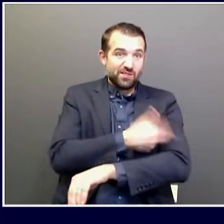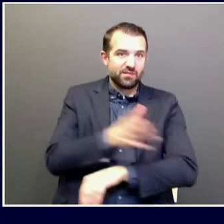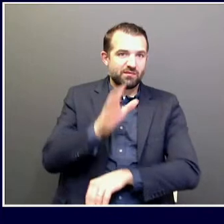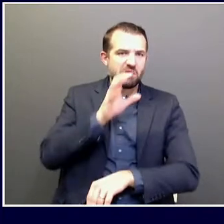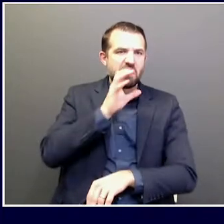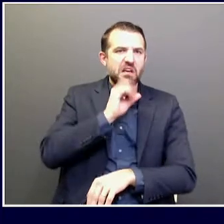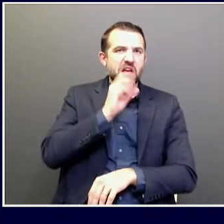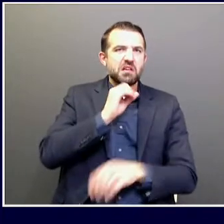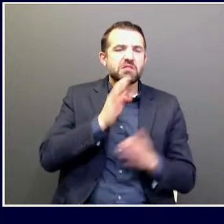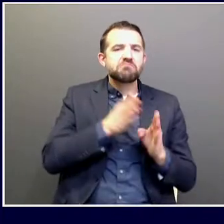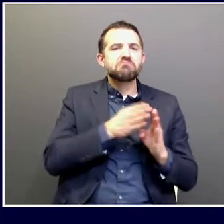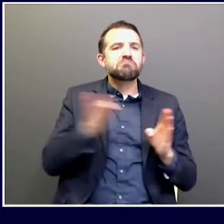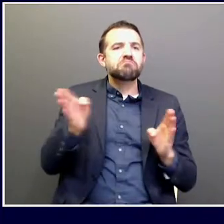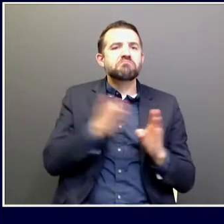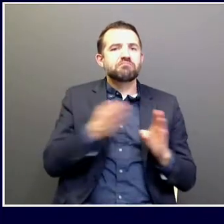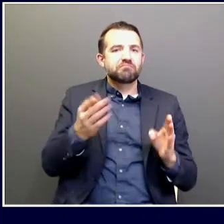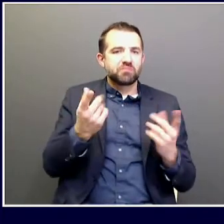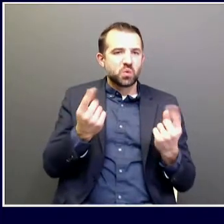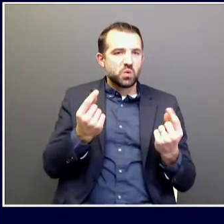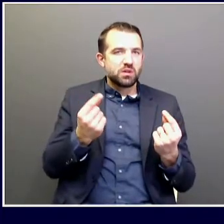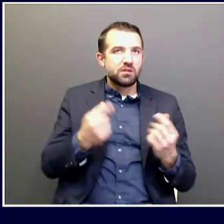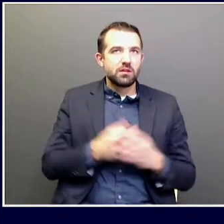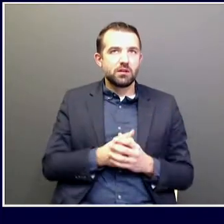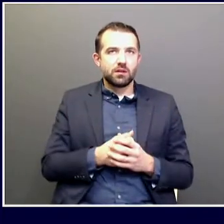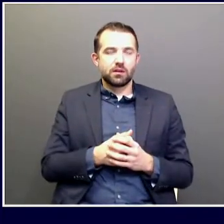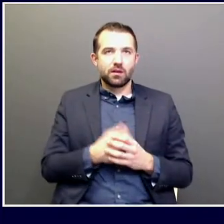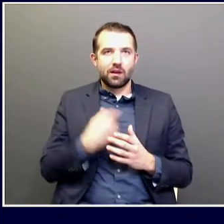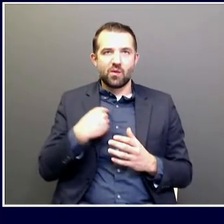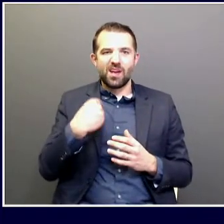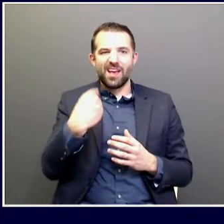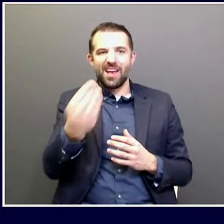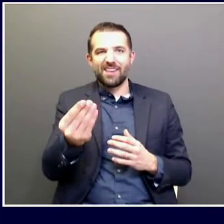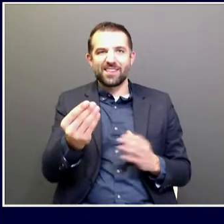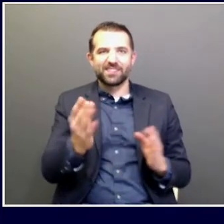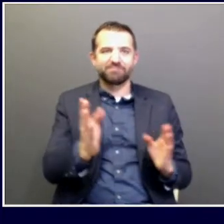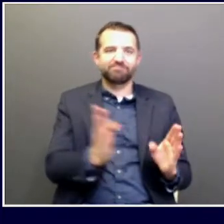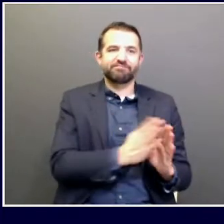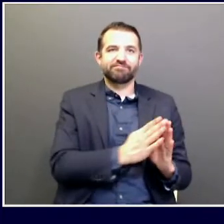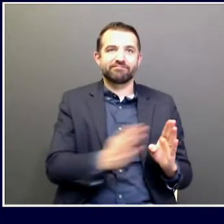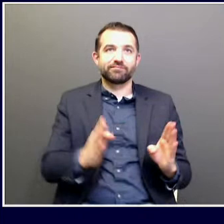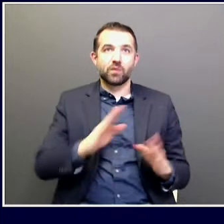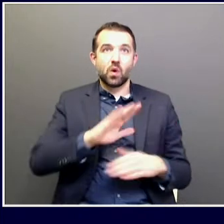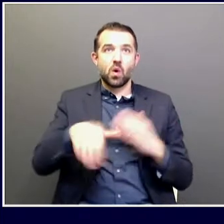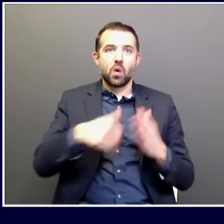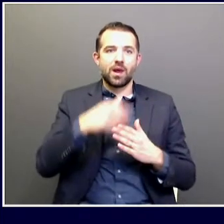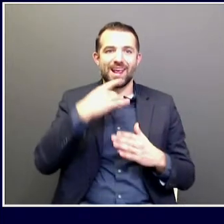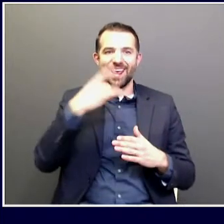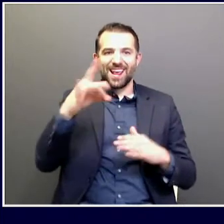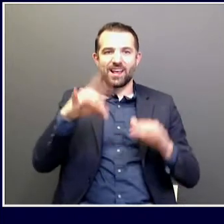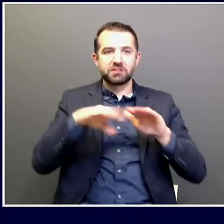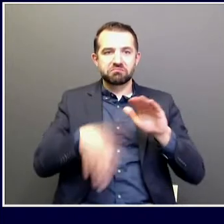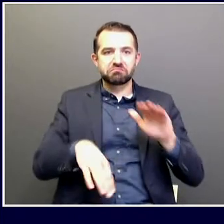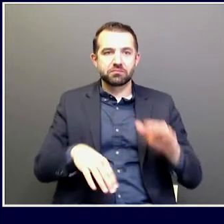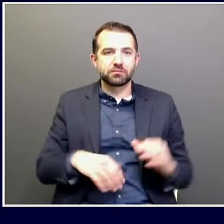We can get you those age ranges, Hannah. They are all minors. They're all under 18, and we can get you the